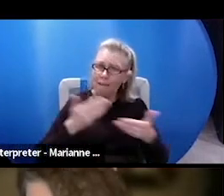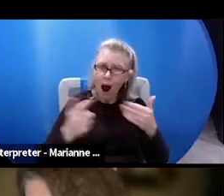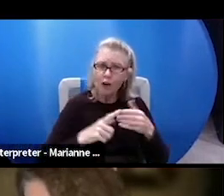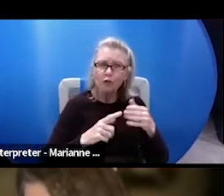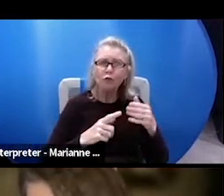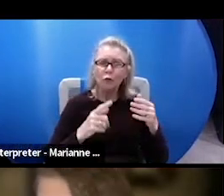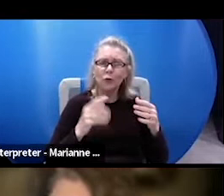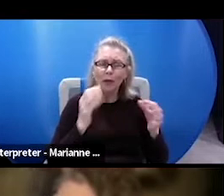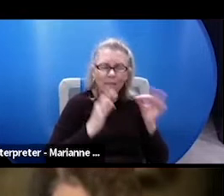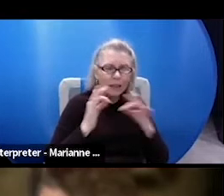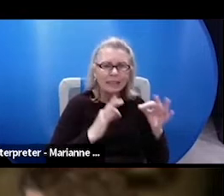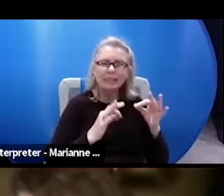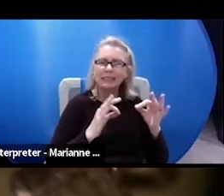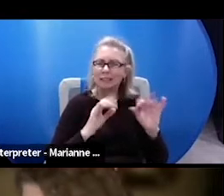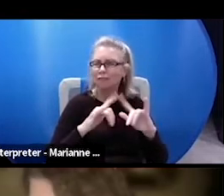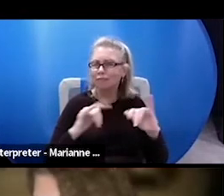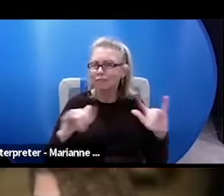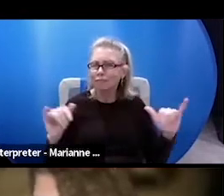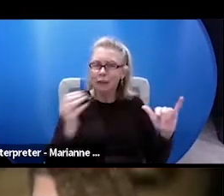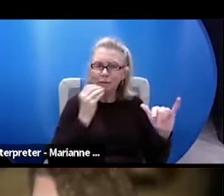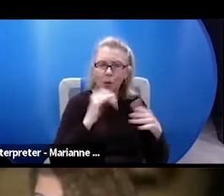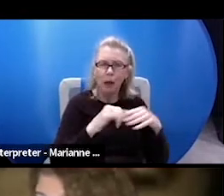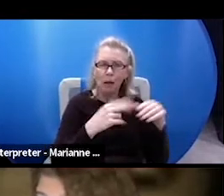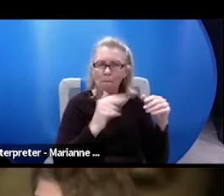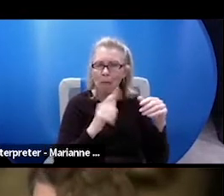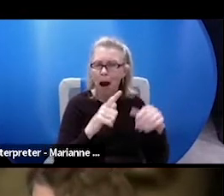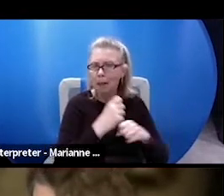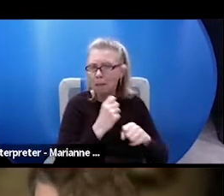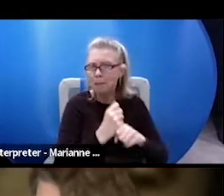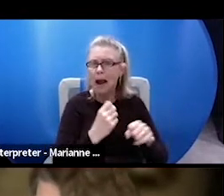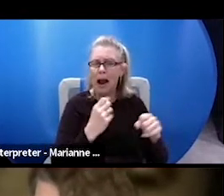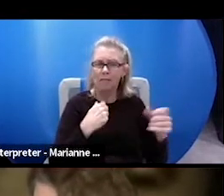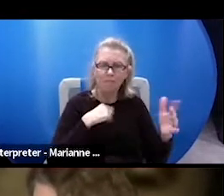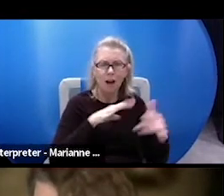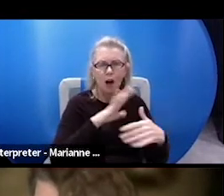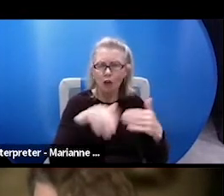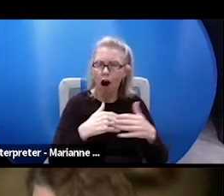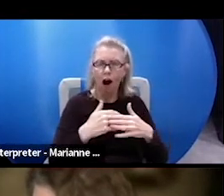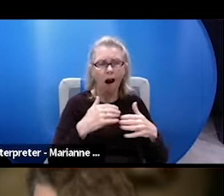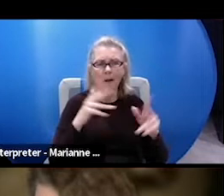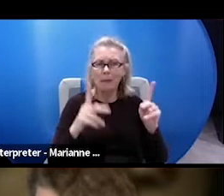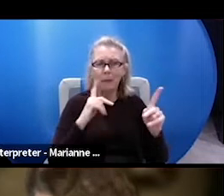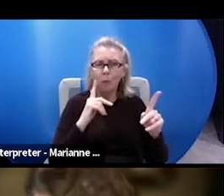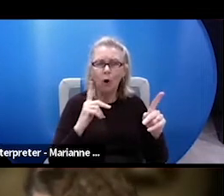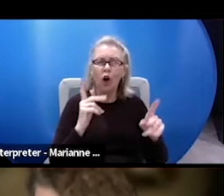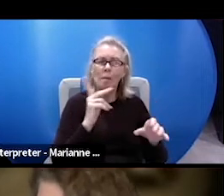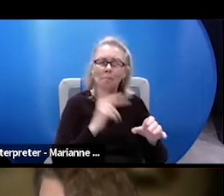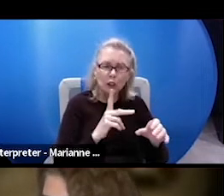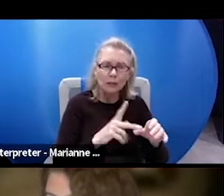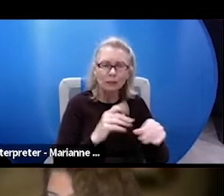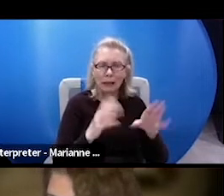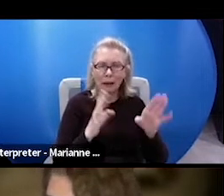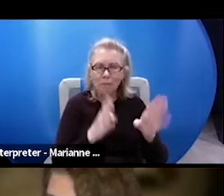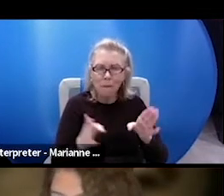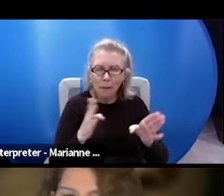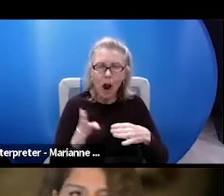and Iraqi maskouf that Michael made. Everyone participated in preparing and consuming the meal, and it was